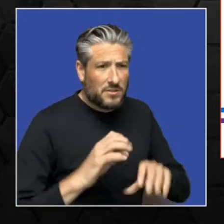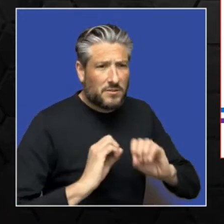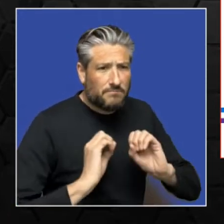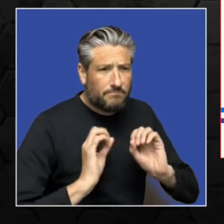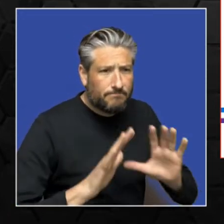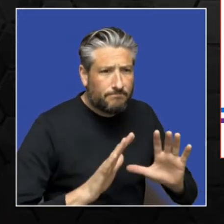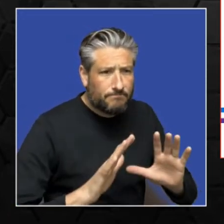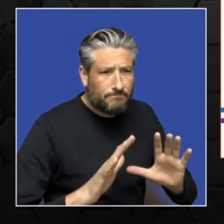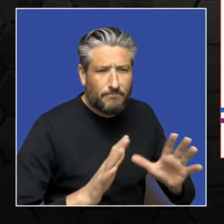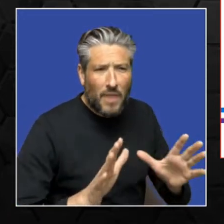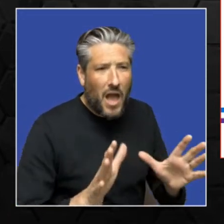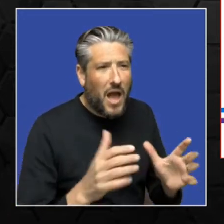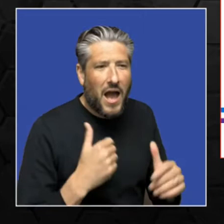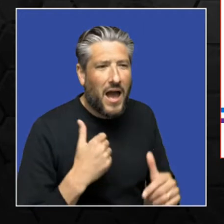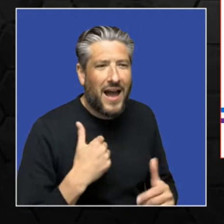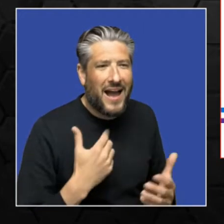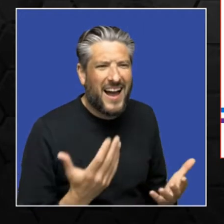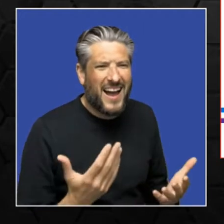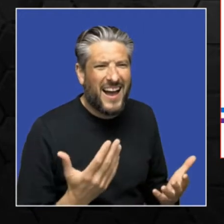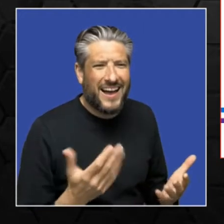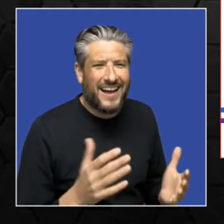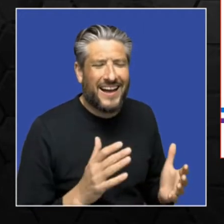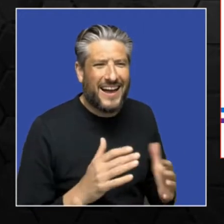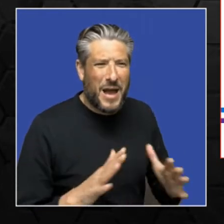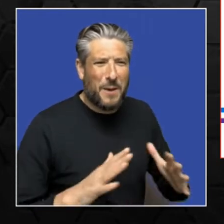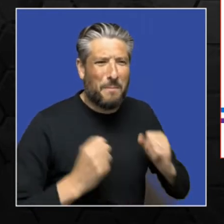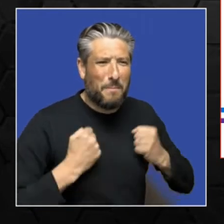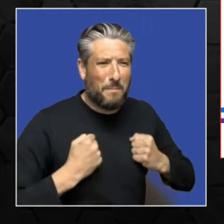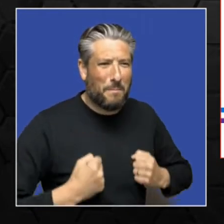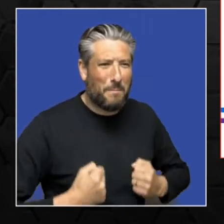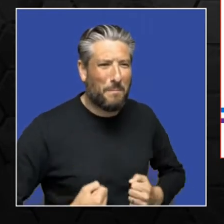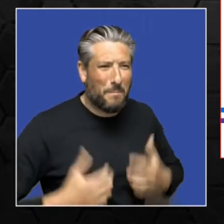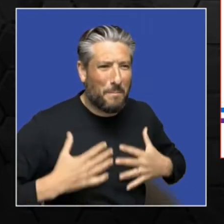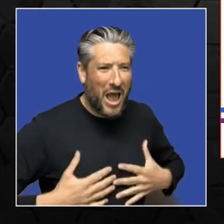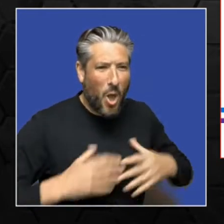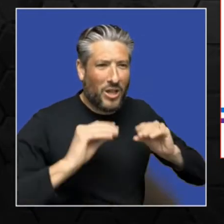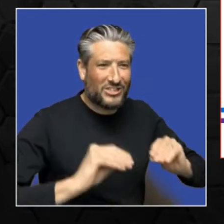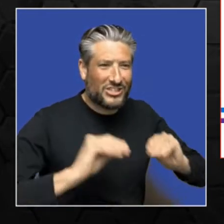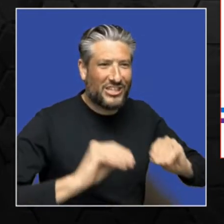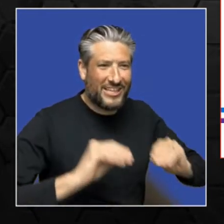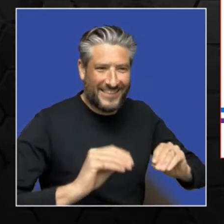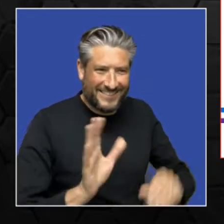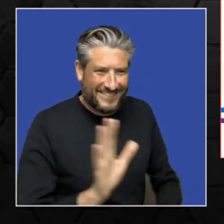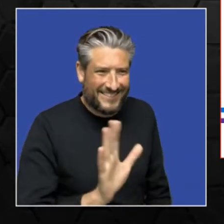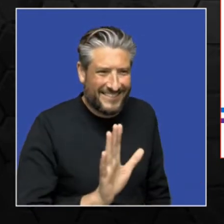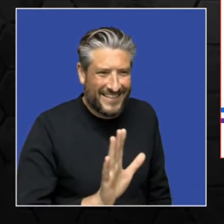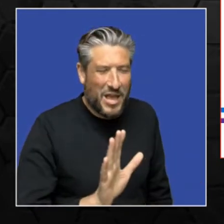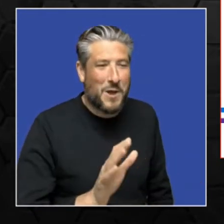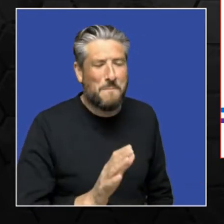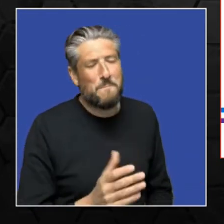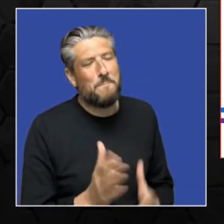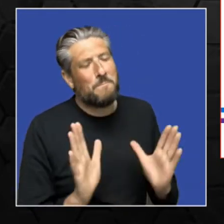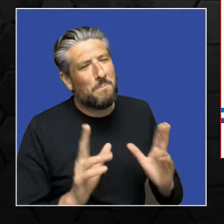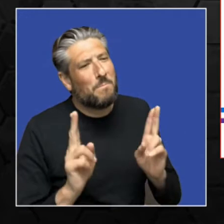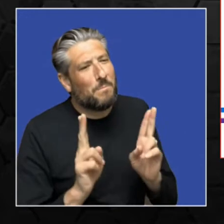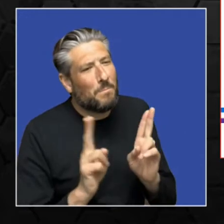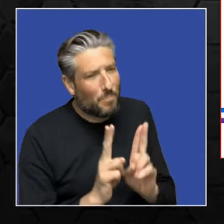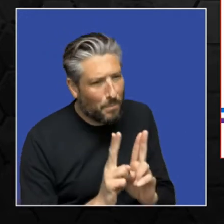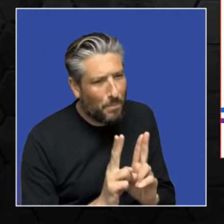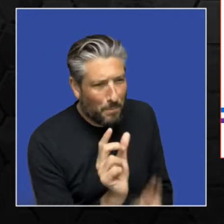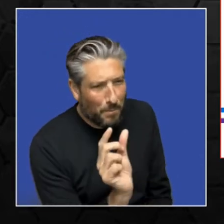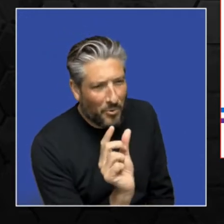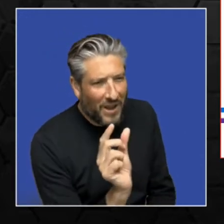feel like a biology class, but I just wanted to point out a couple of things about a biological neuron before we can move further.